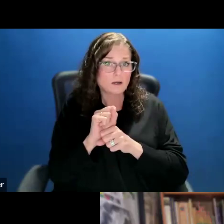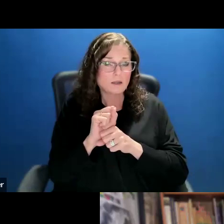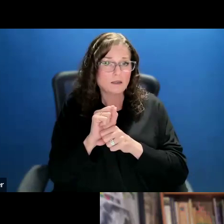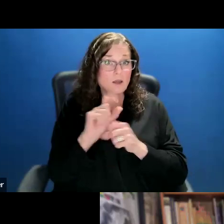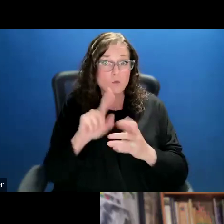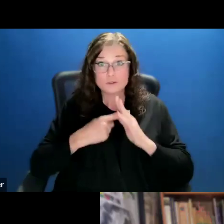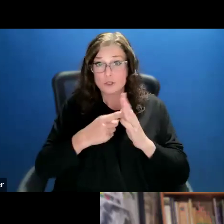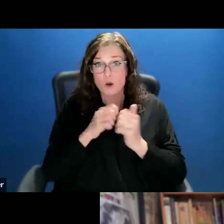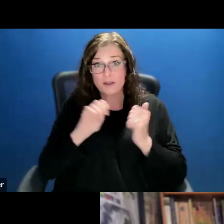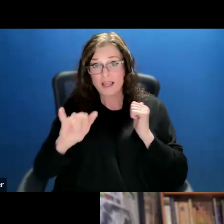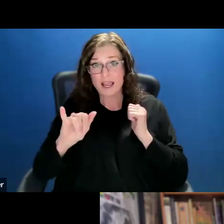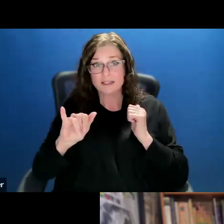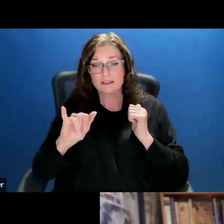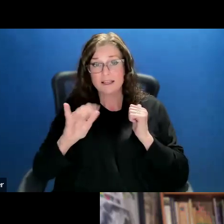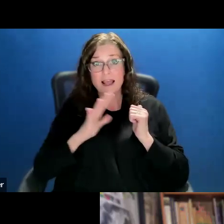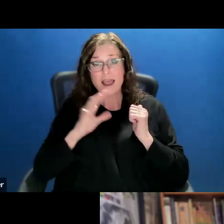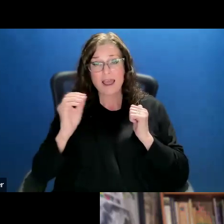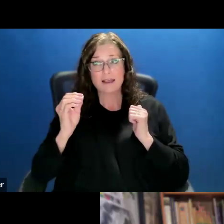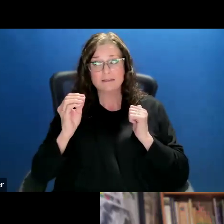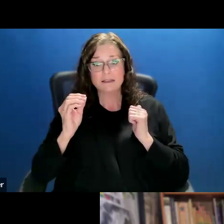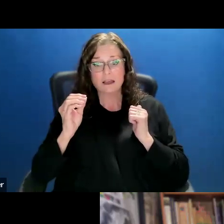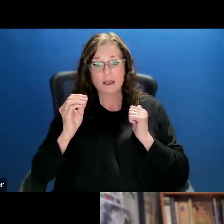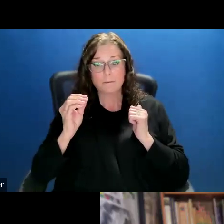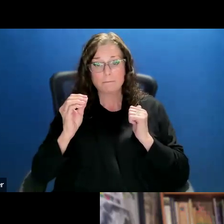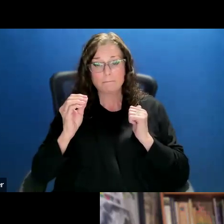we'll begin there. And